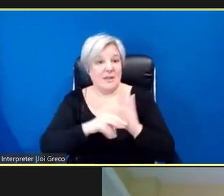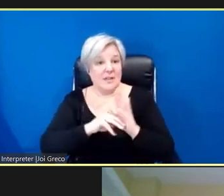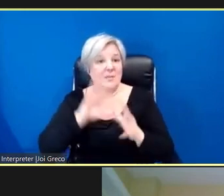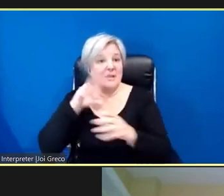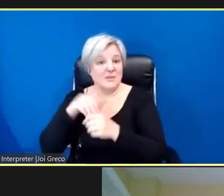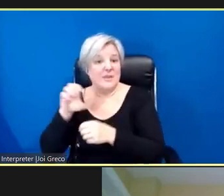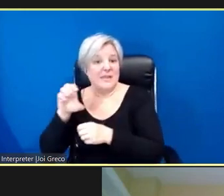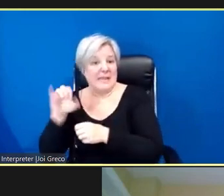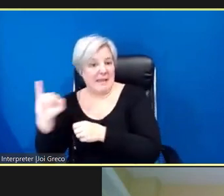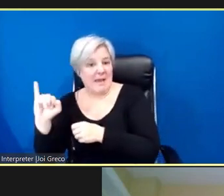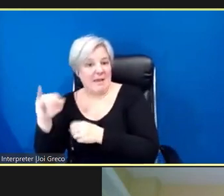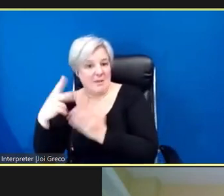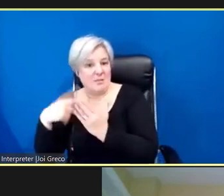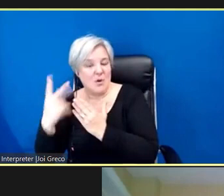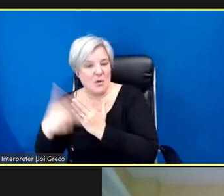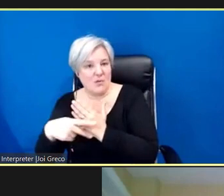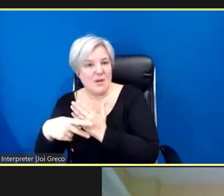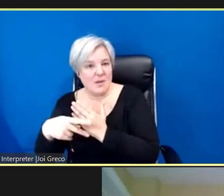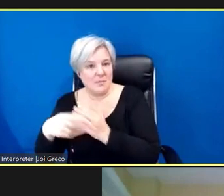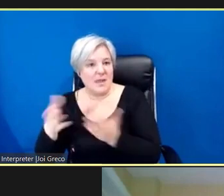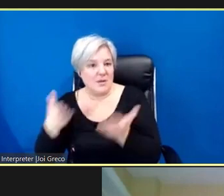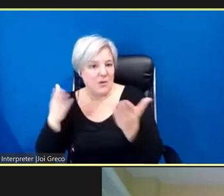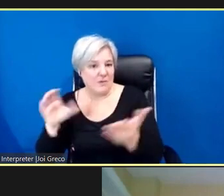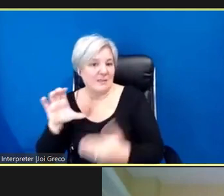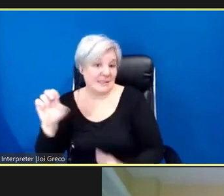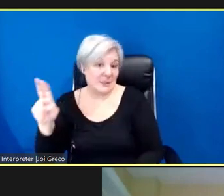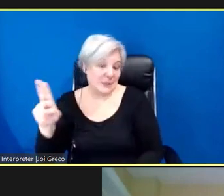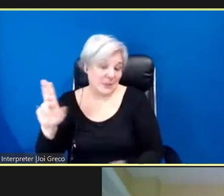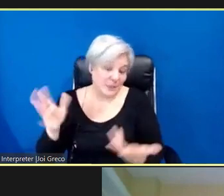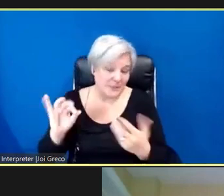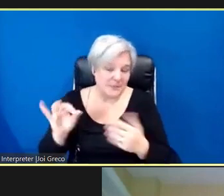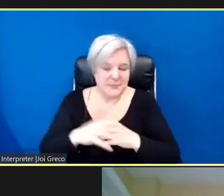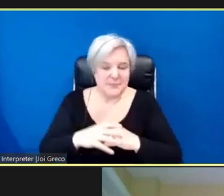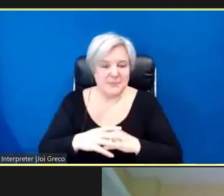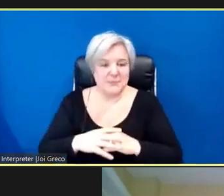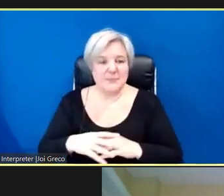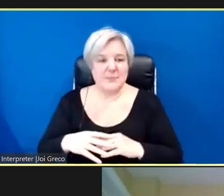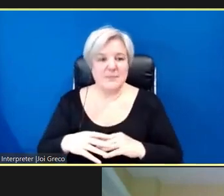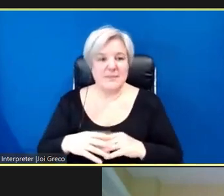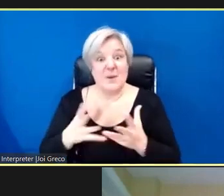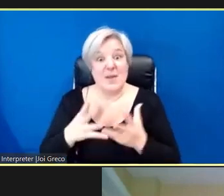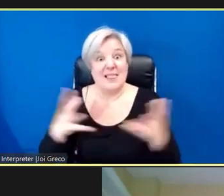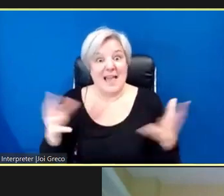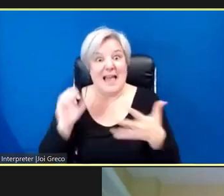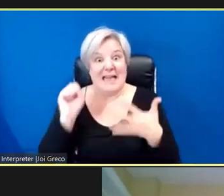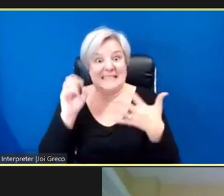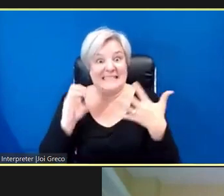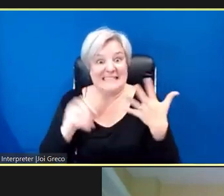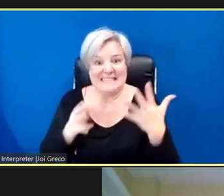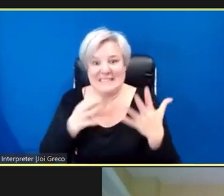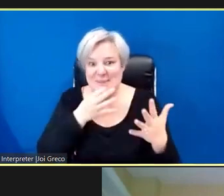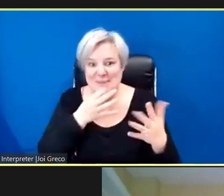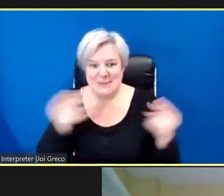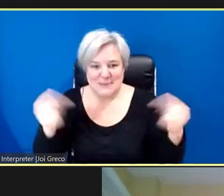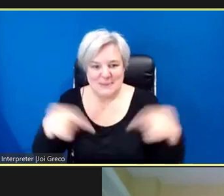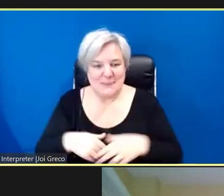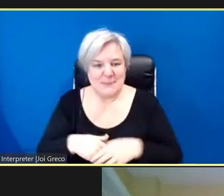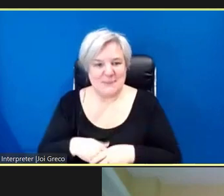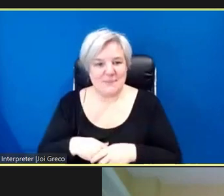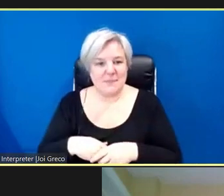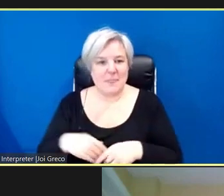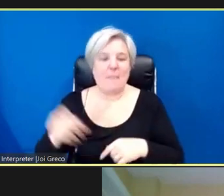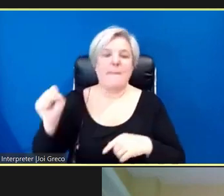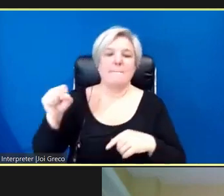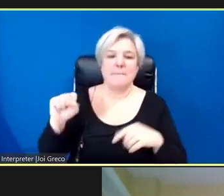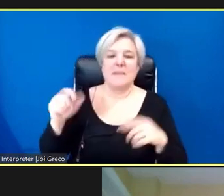EHDI program and offering CEUs that way. So lots of things in the works.